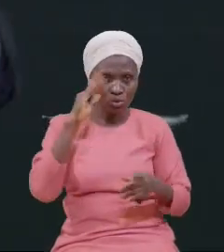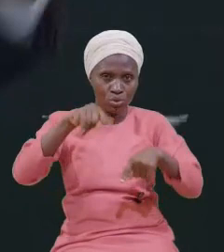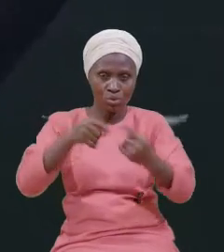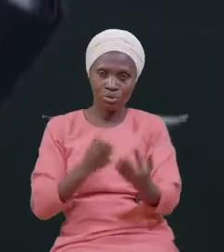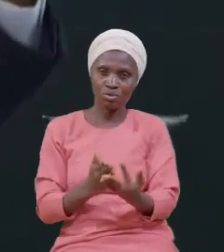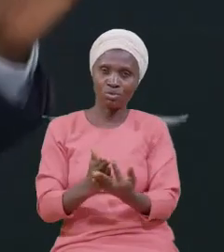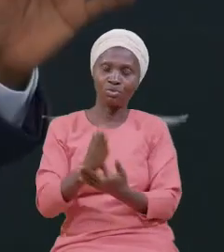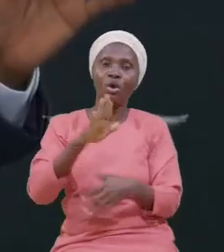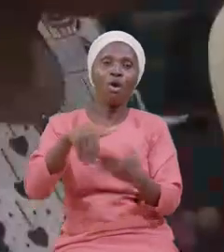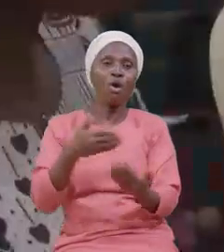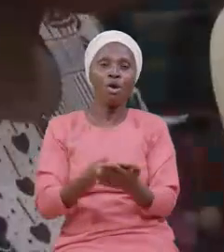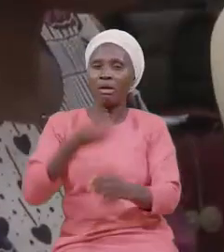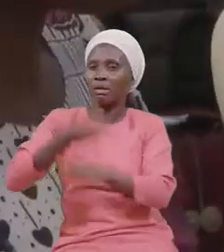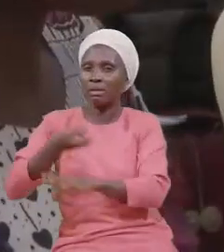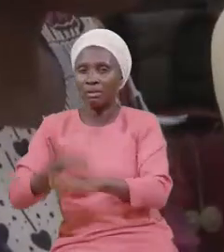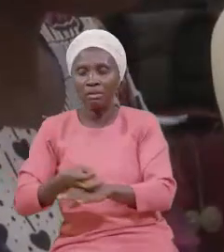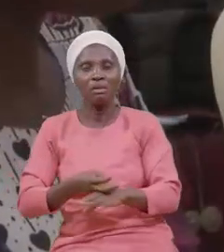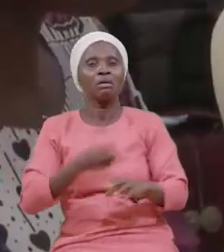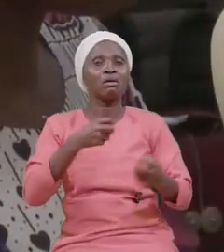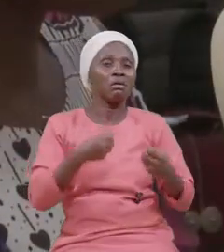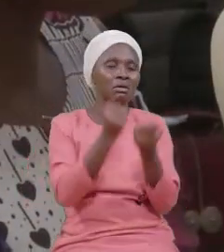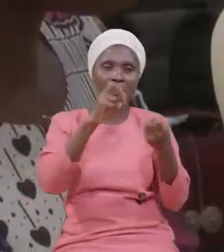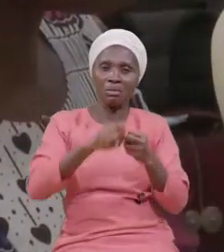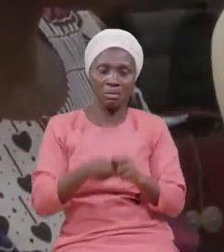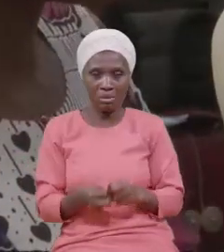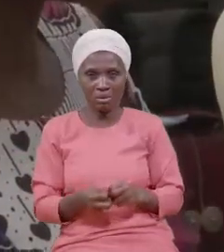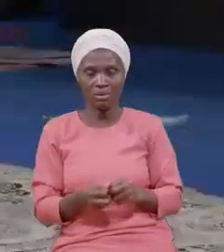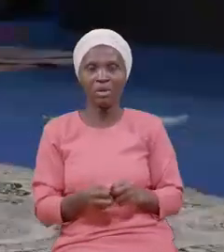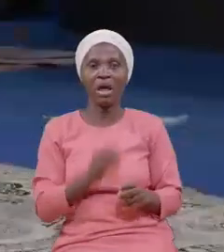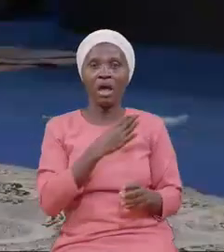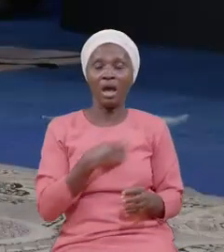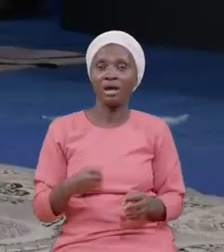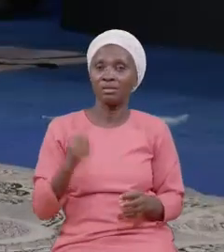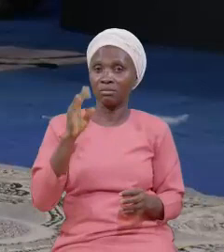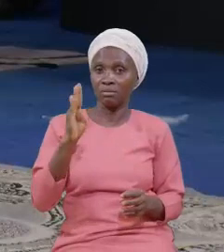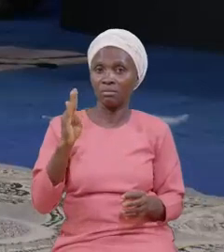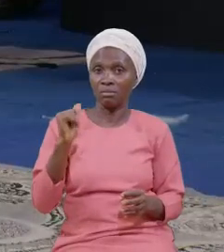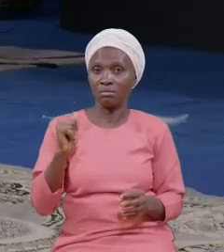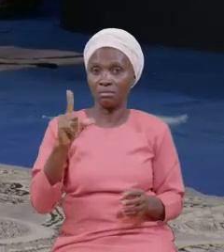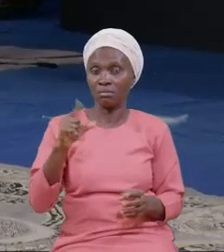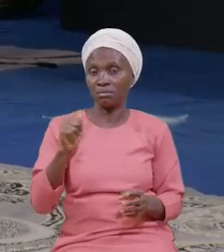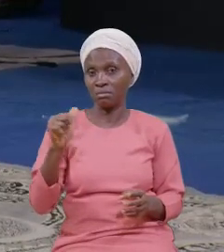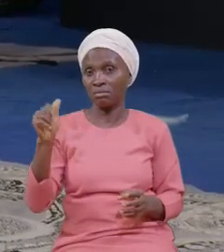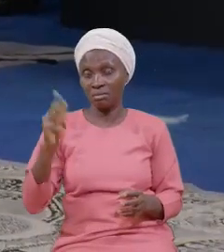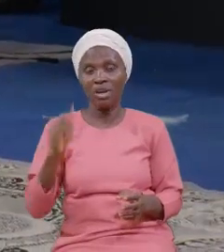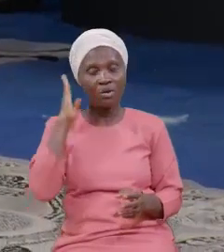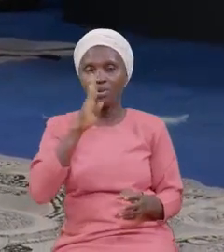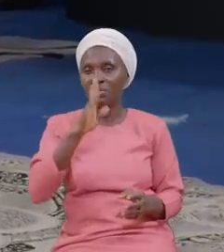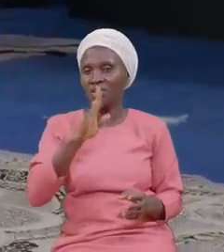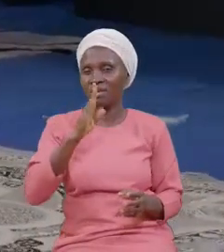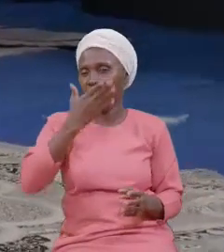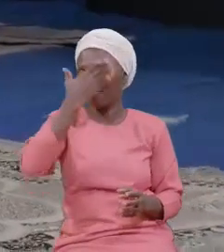Balak will be forgotten. Balaam will be forgotten, and we'll see you on the